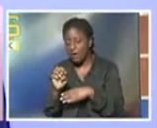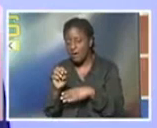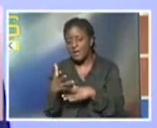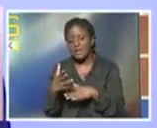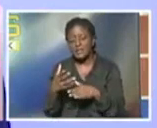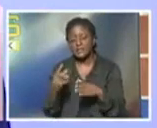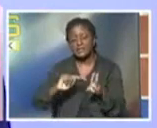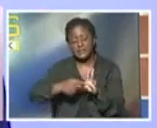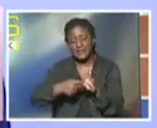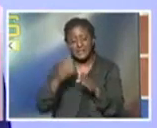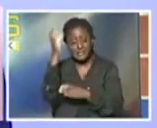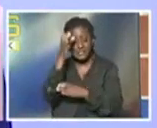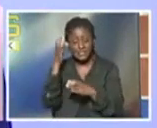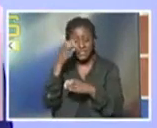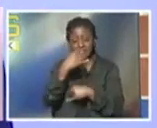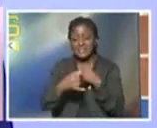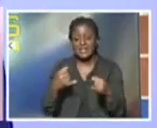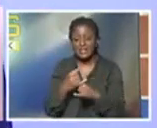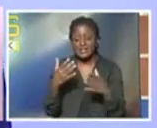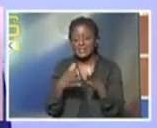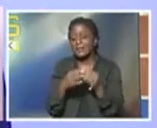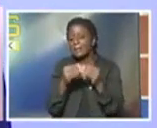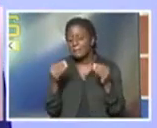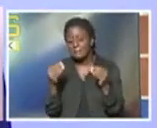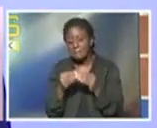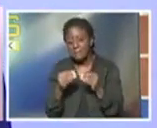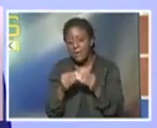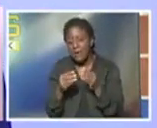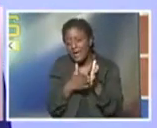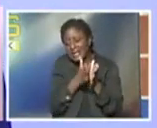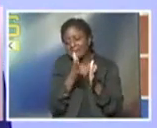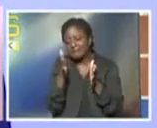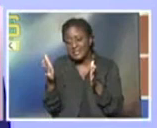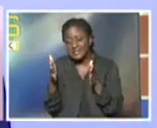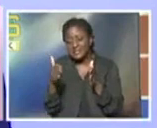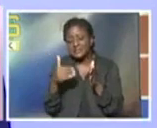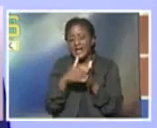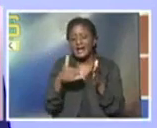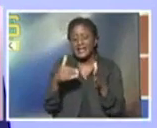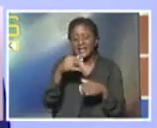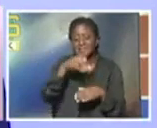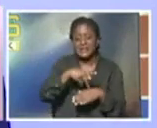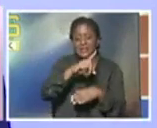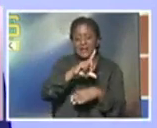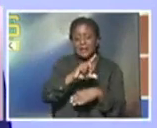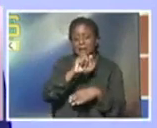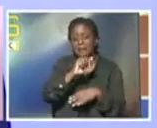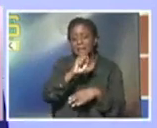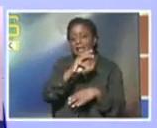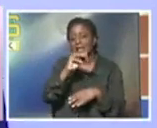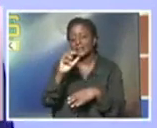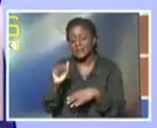internationally as it is said to be significantly more immune evasive against plasma from breakthrough